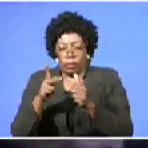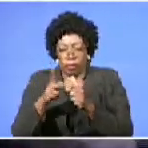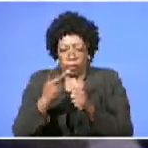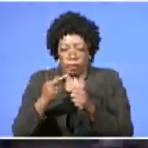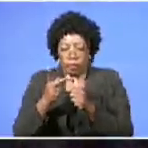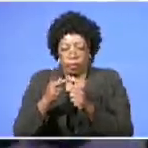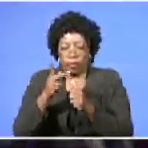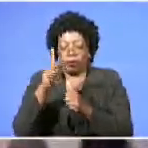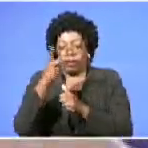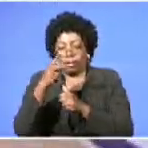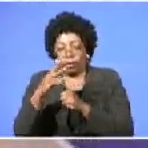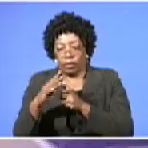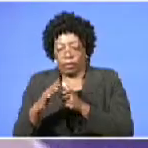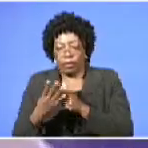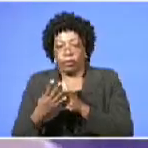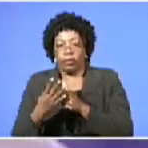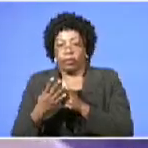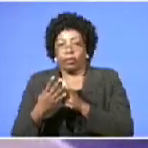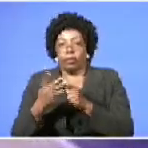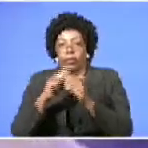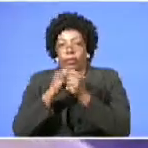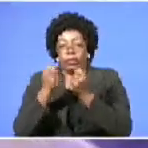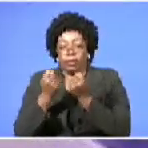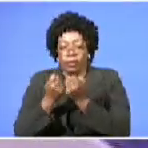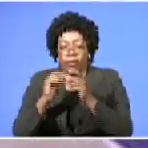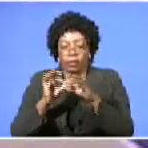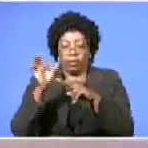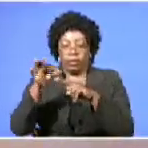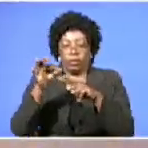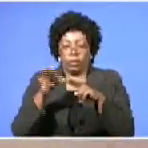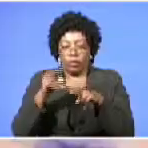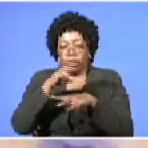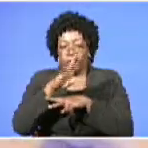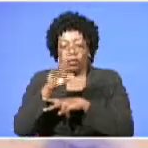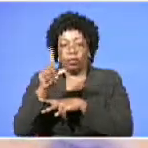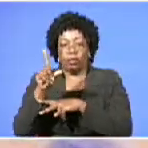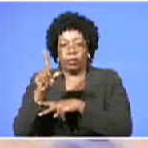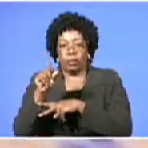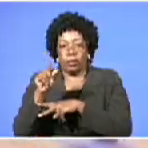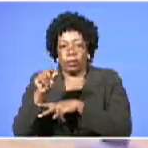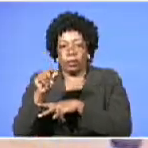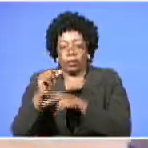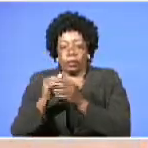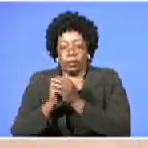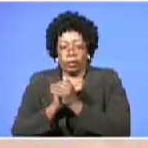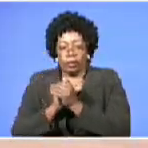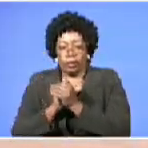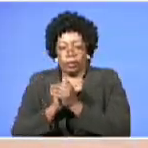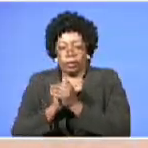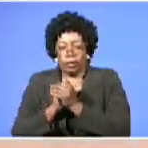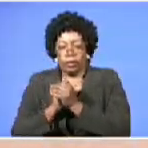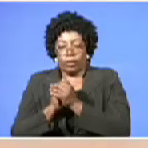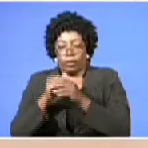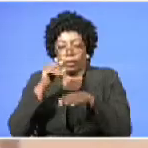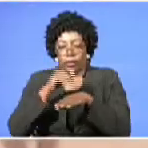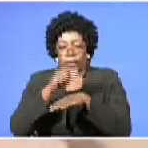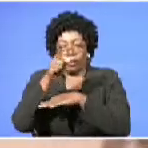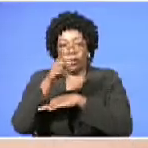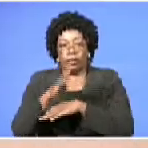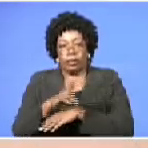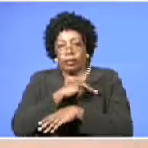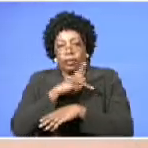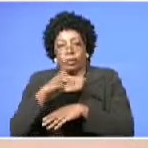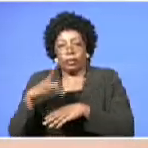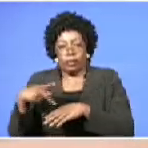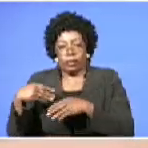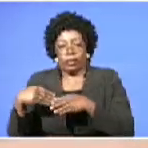a much different story. The Kings outscoring the Pistons 34-20, and that momentum carried over after halftime, with the Kings taking